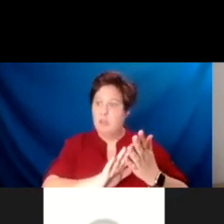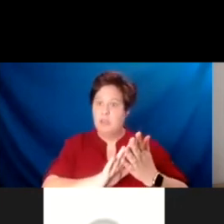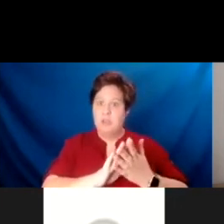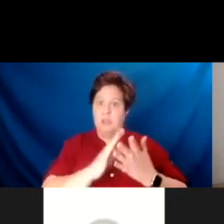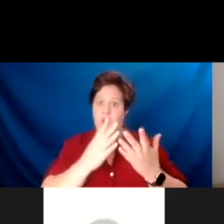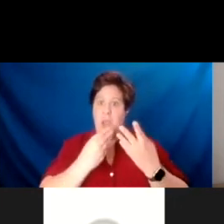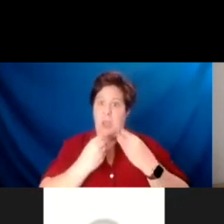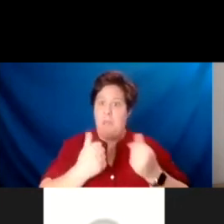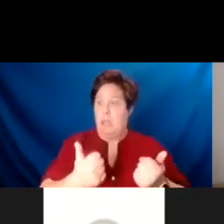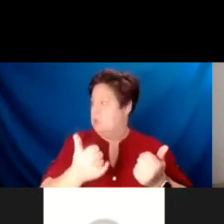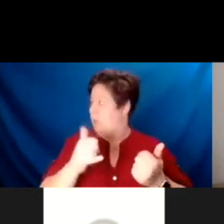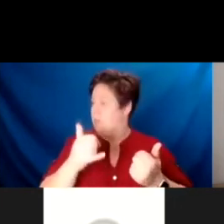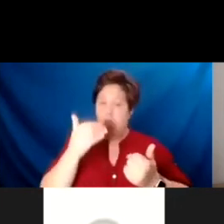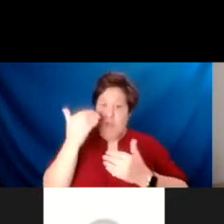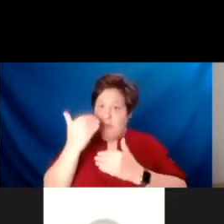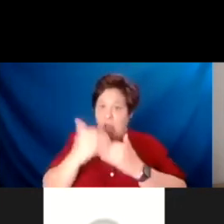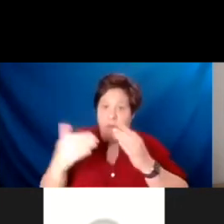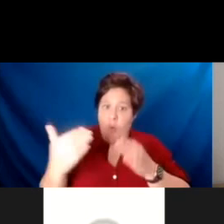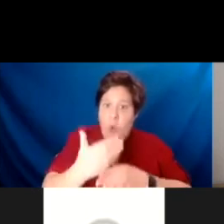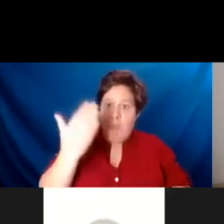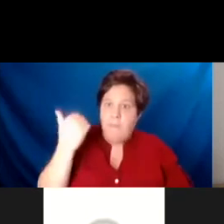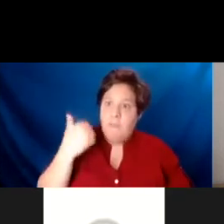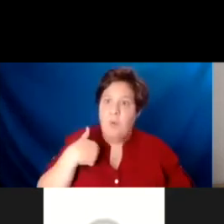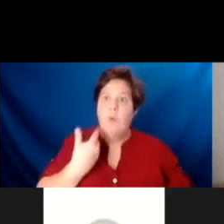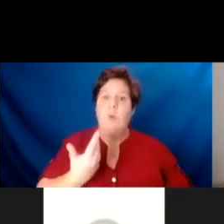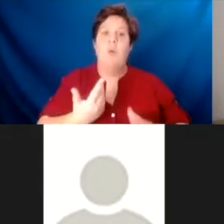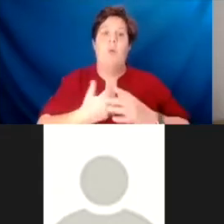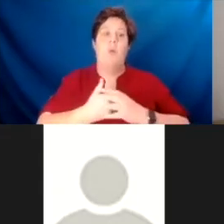medium that you've never worked with before, and